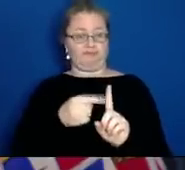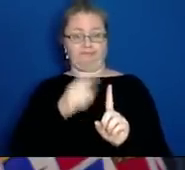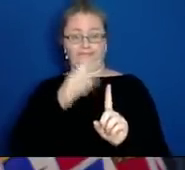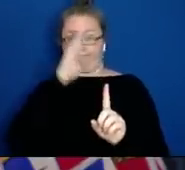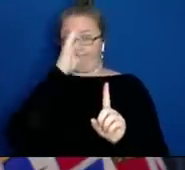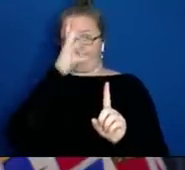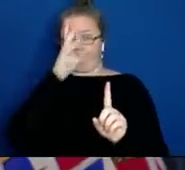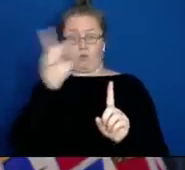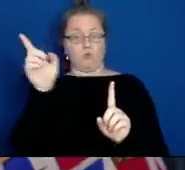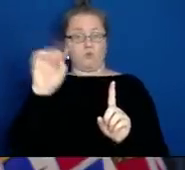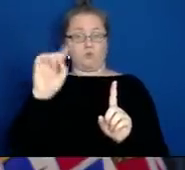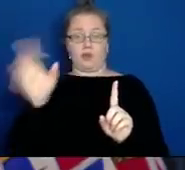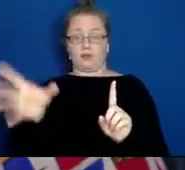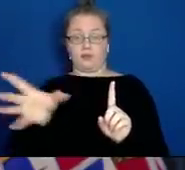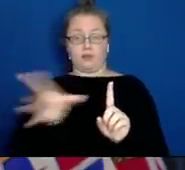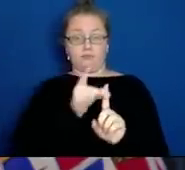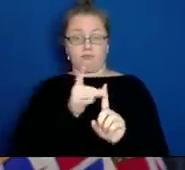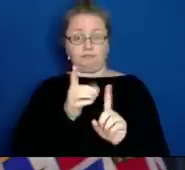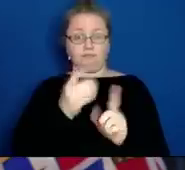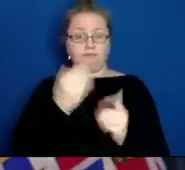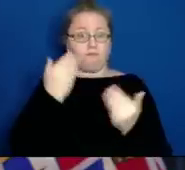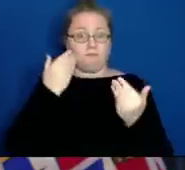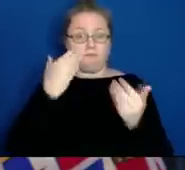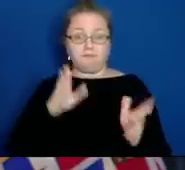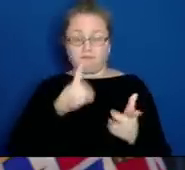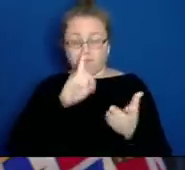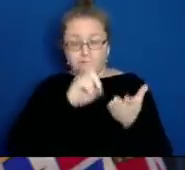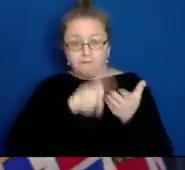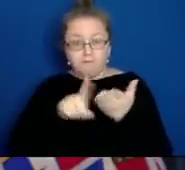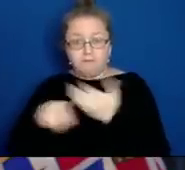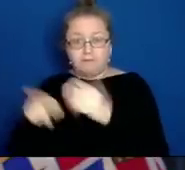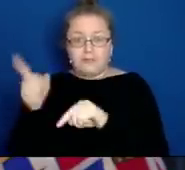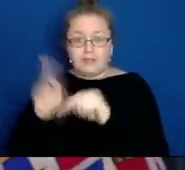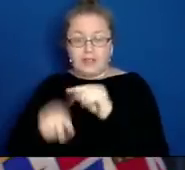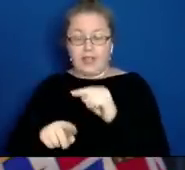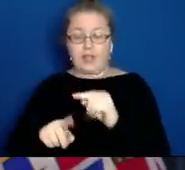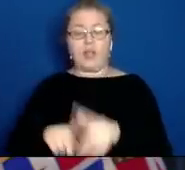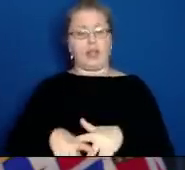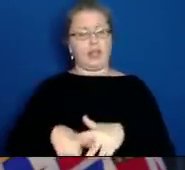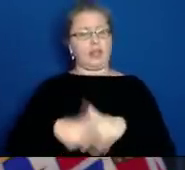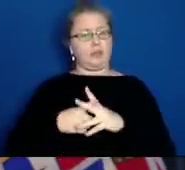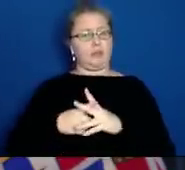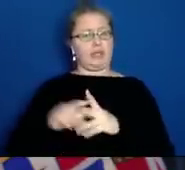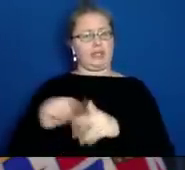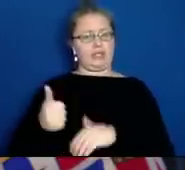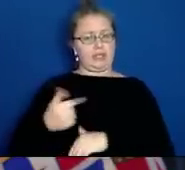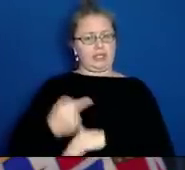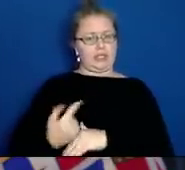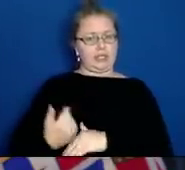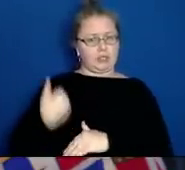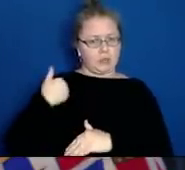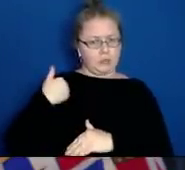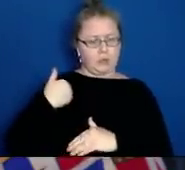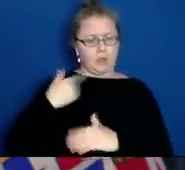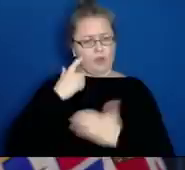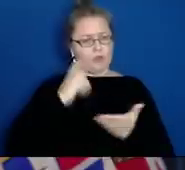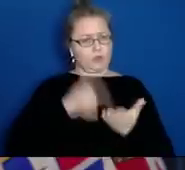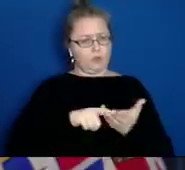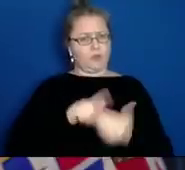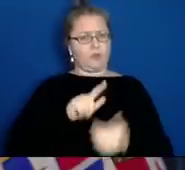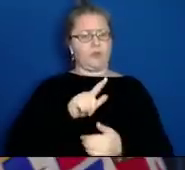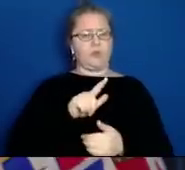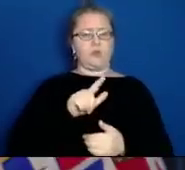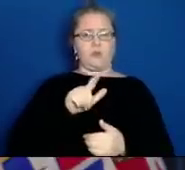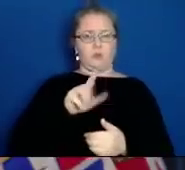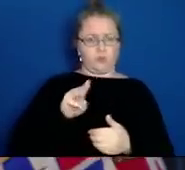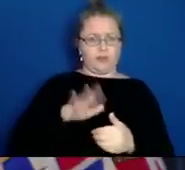And we initially, that was in the Lower Mainland health authorities, and that's why we put the restrictions on there to start. But as you have